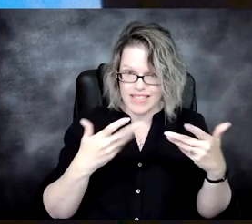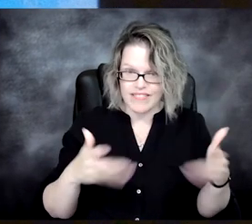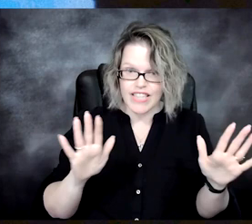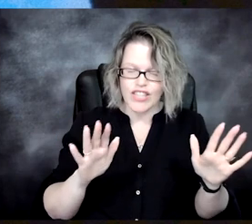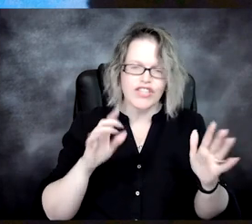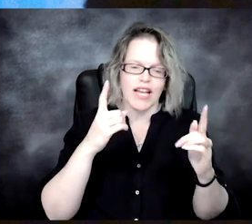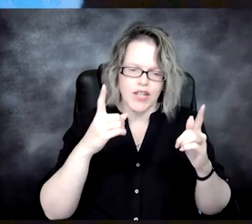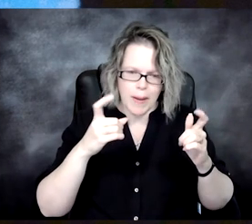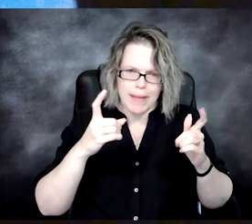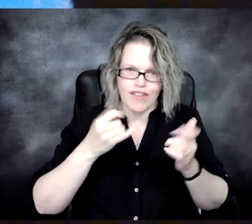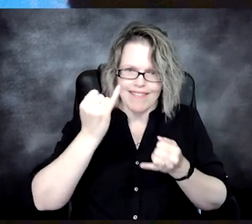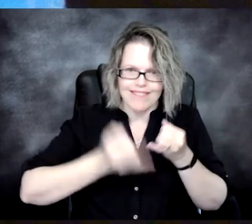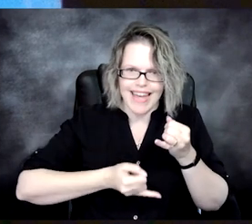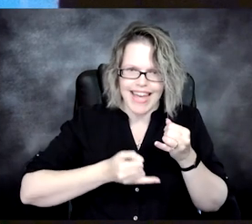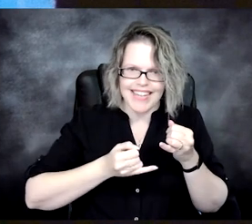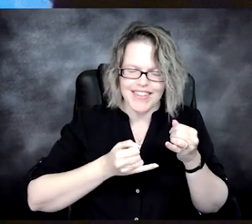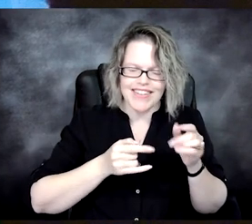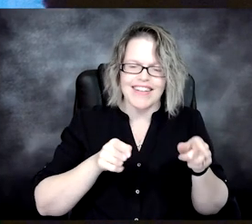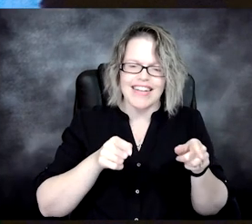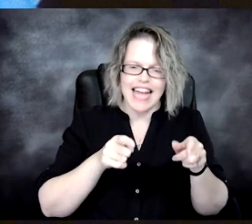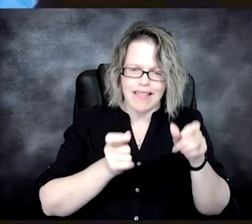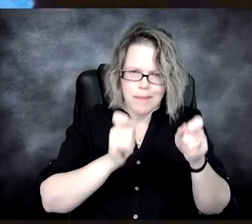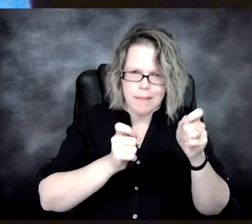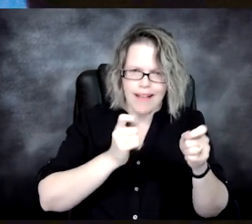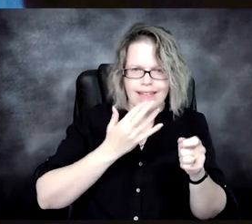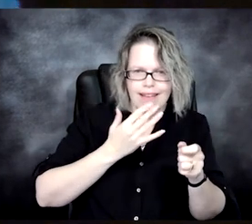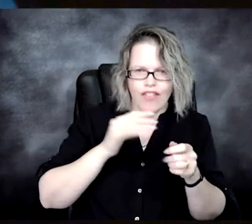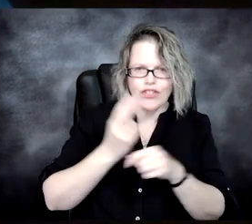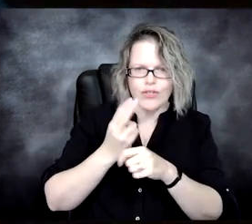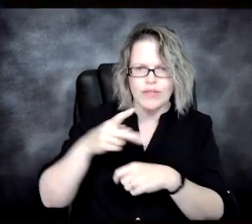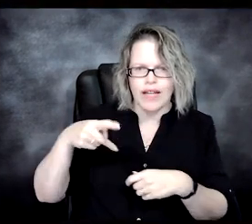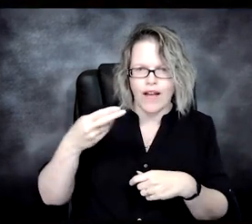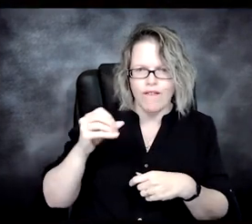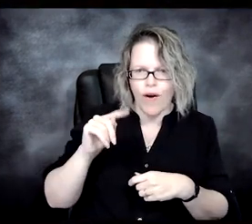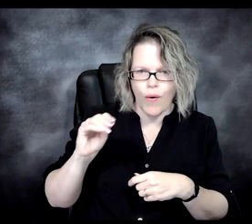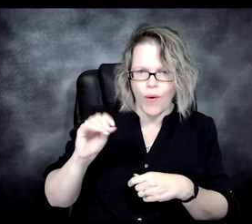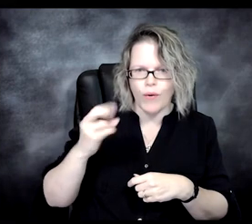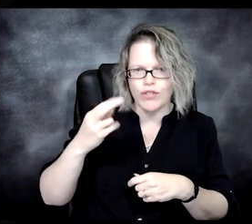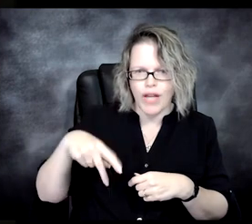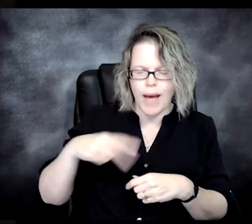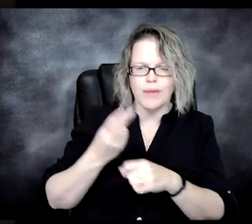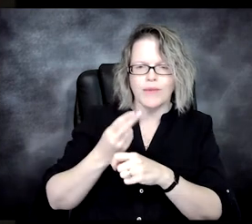I took a picture of the final product and manipulated the colors in Photoshop using the Camera Raw feature.